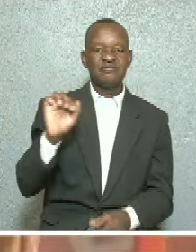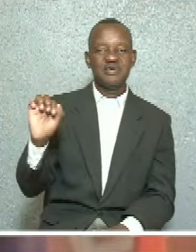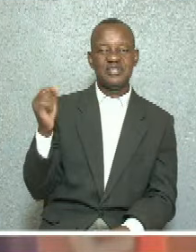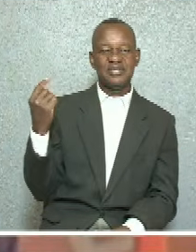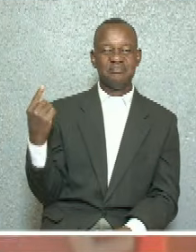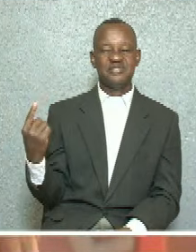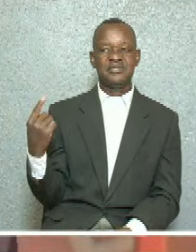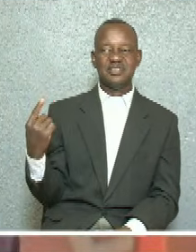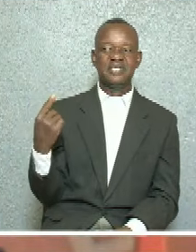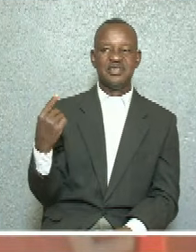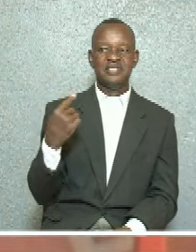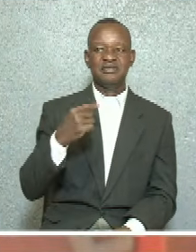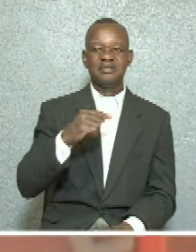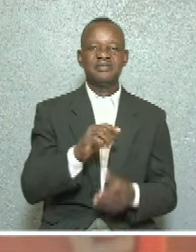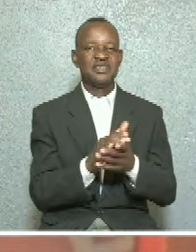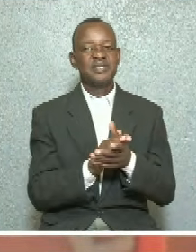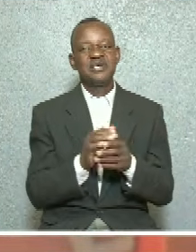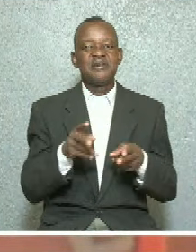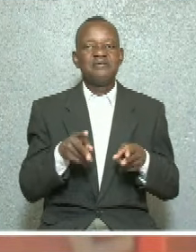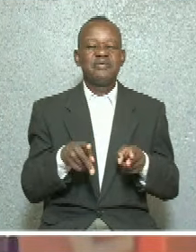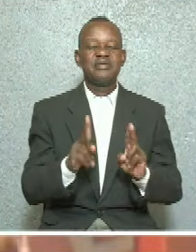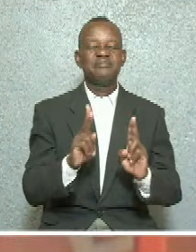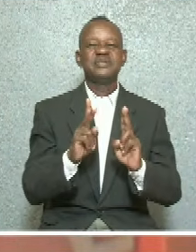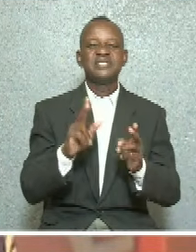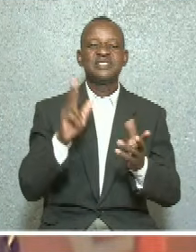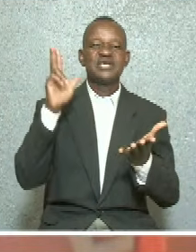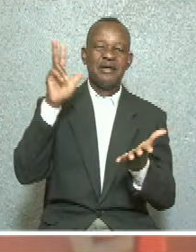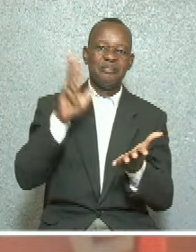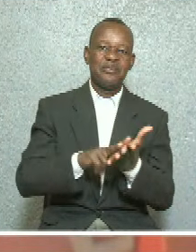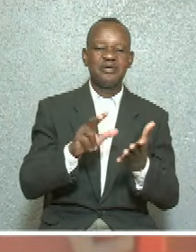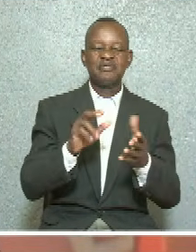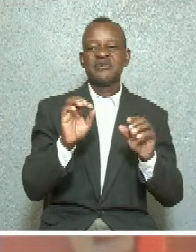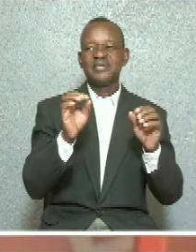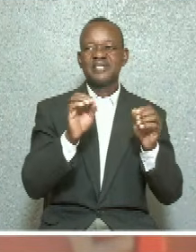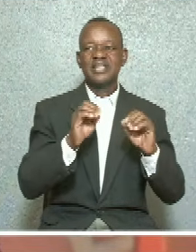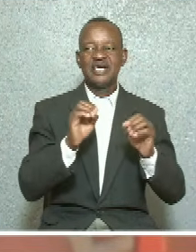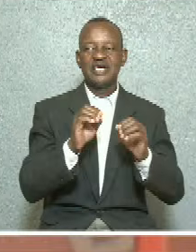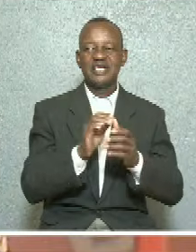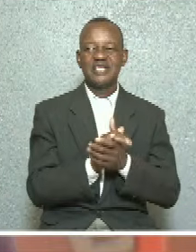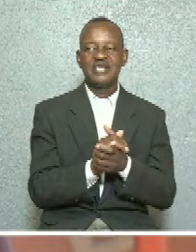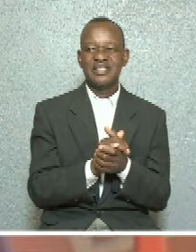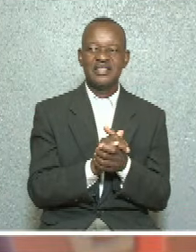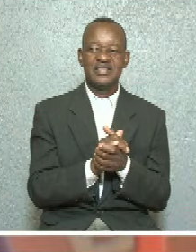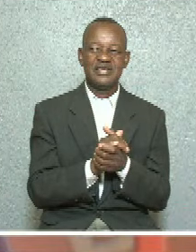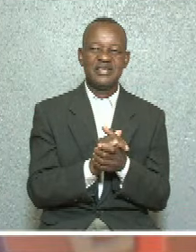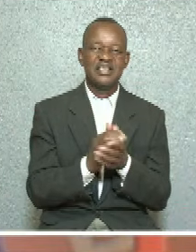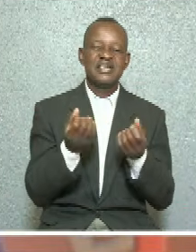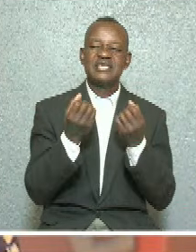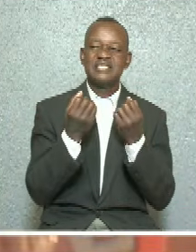people without their permission and in an oppressive way, and use a lot of people for